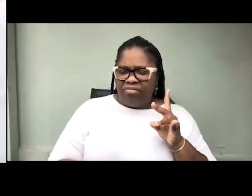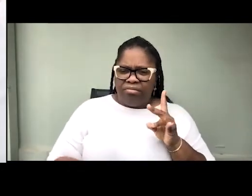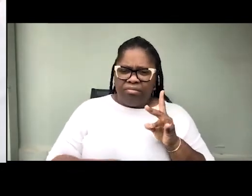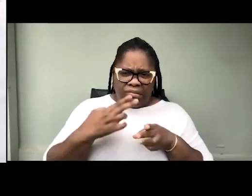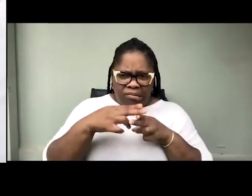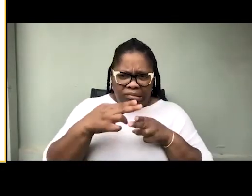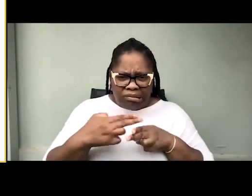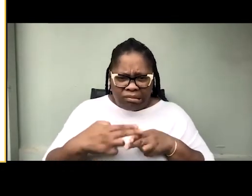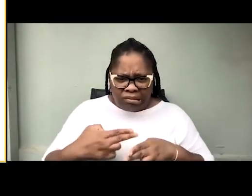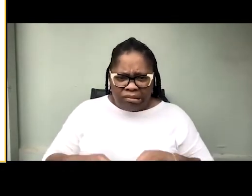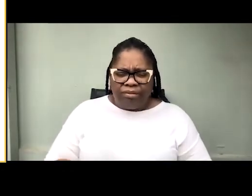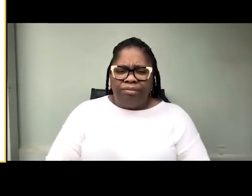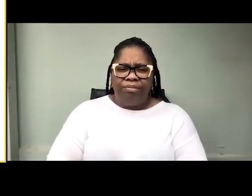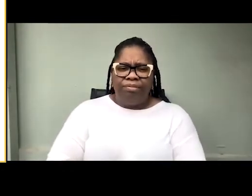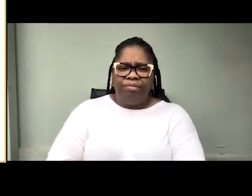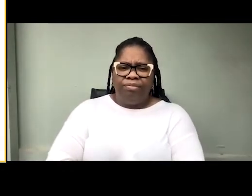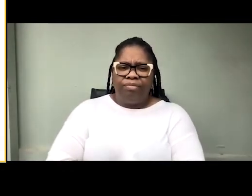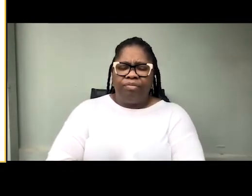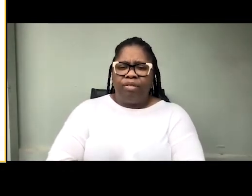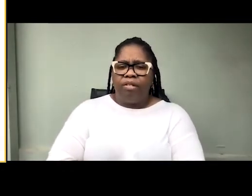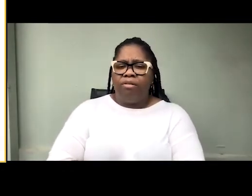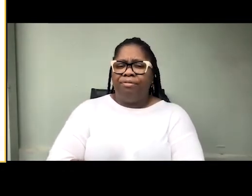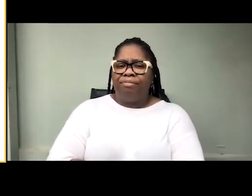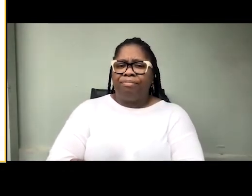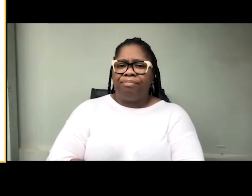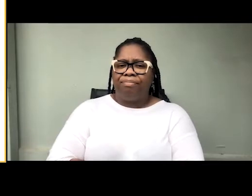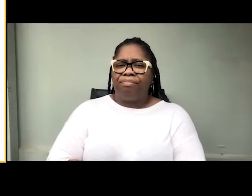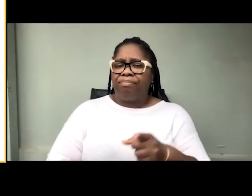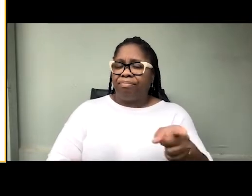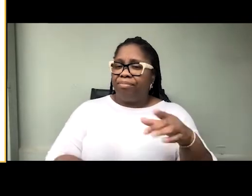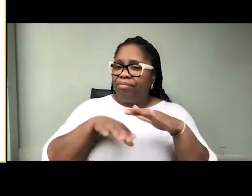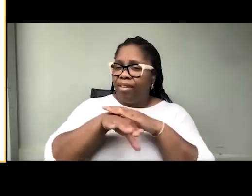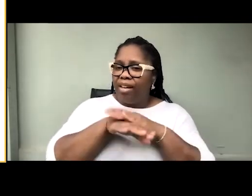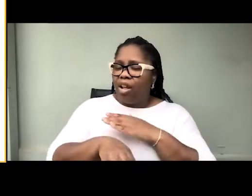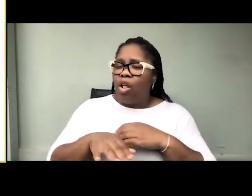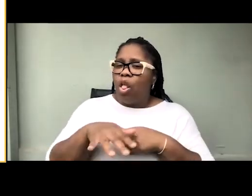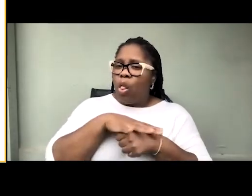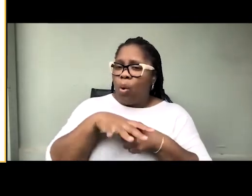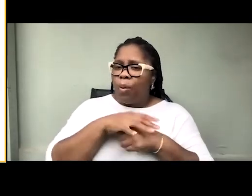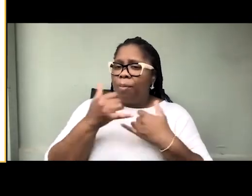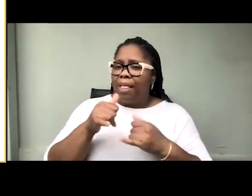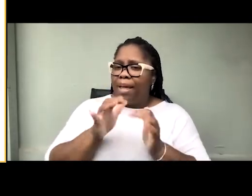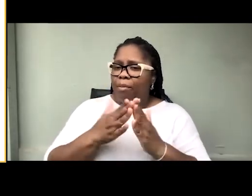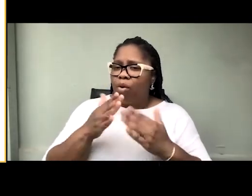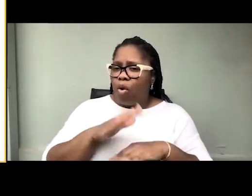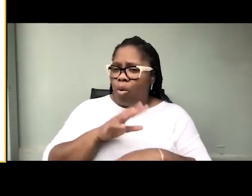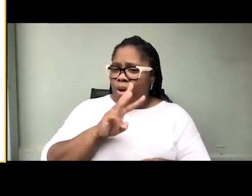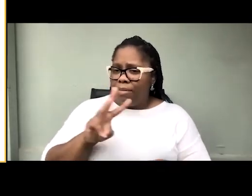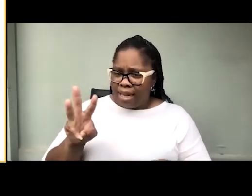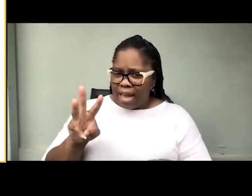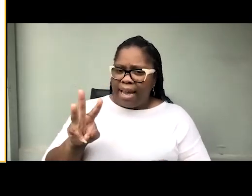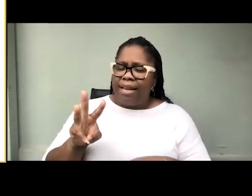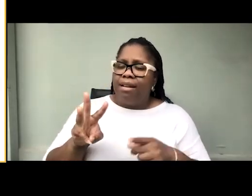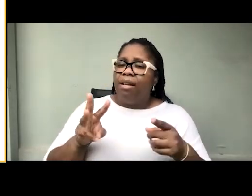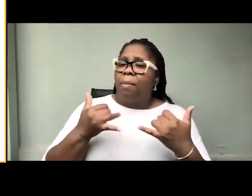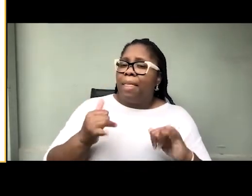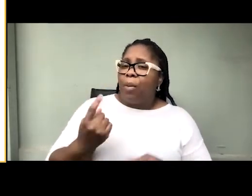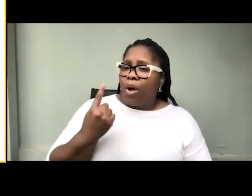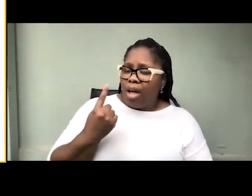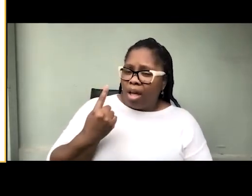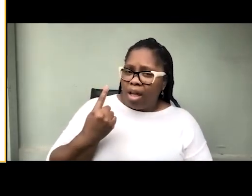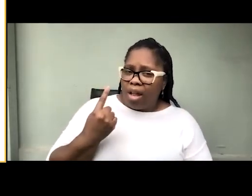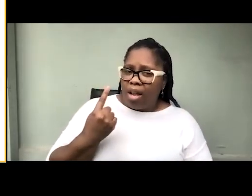each one. Here's where you would access the local playbook on our website, and you would find that play 1